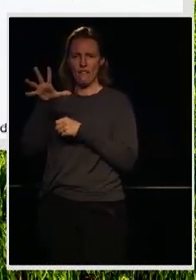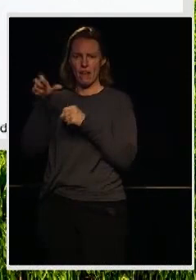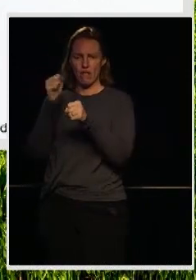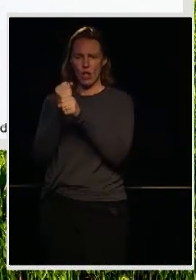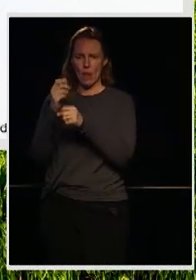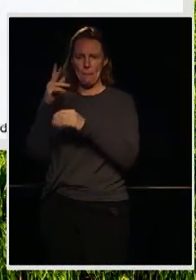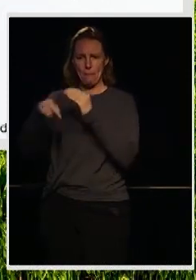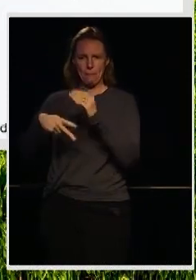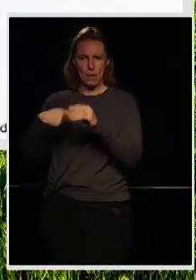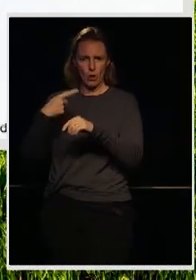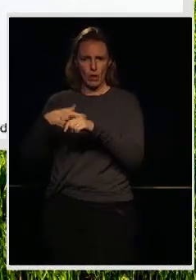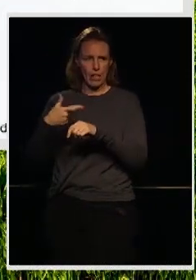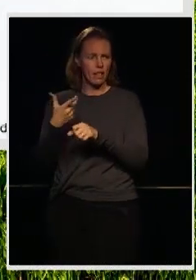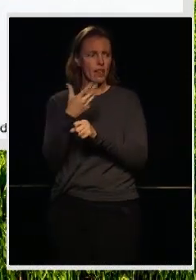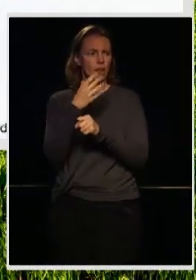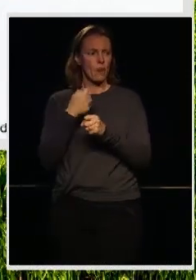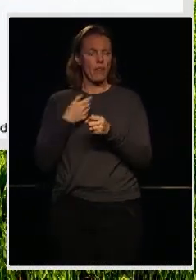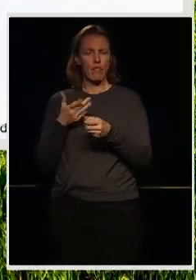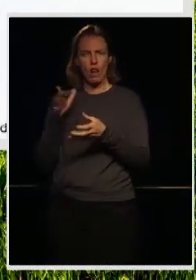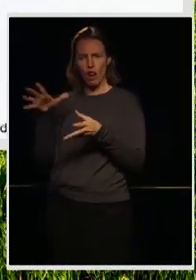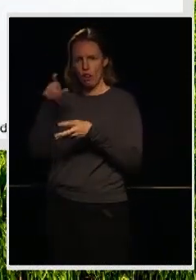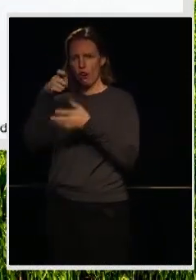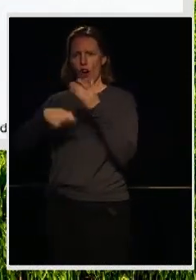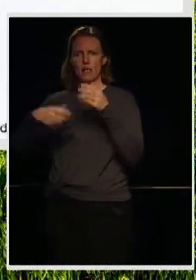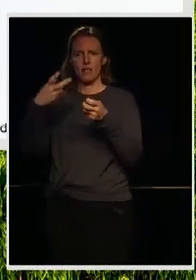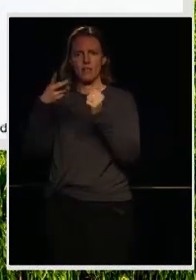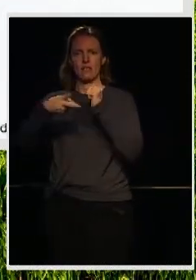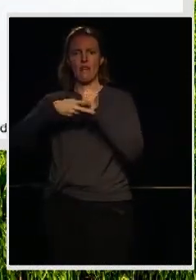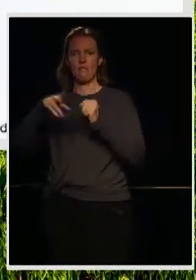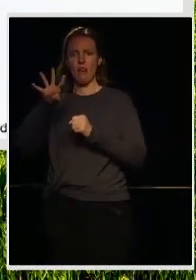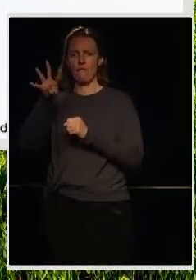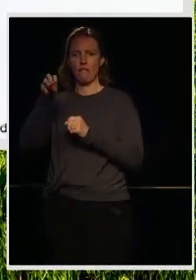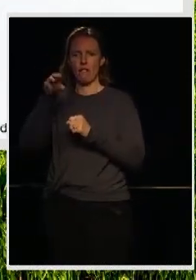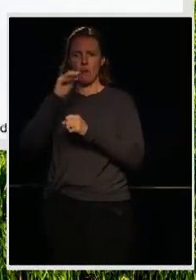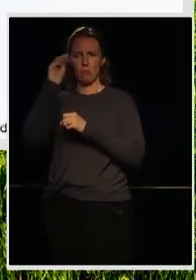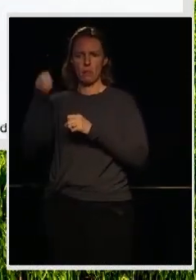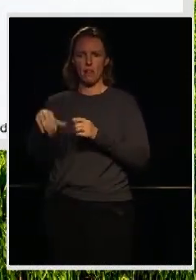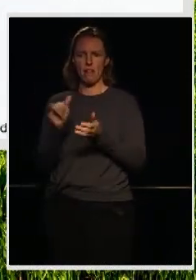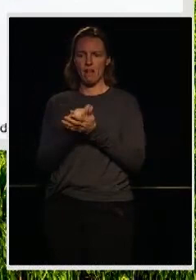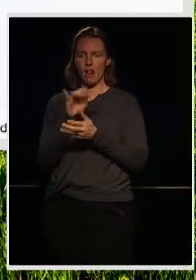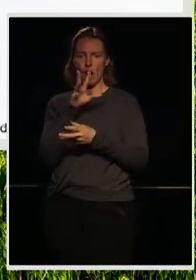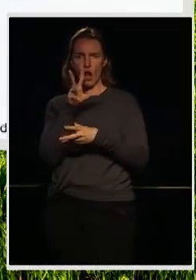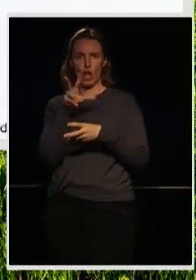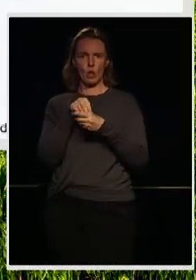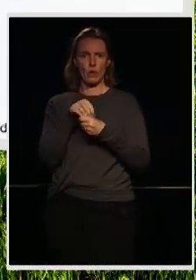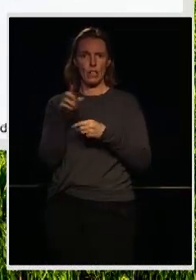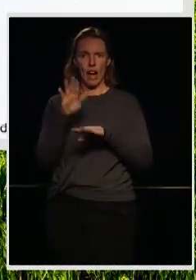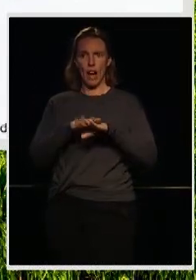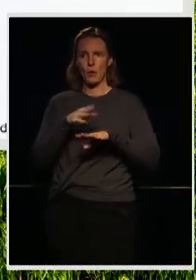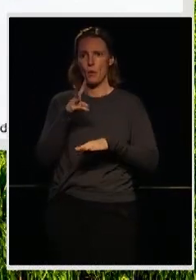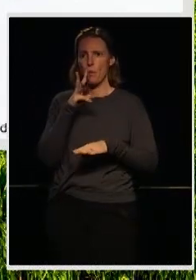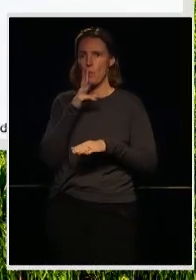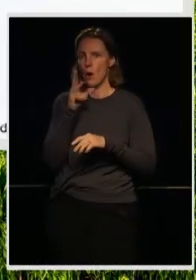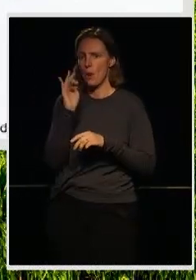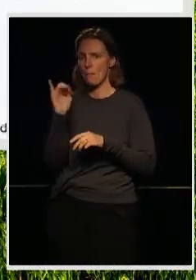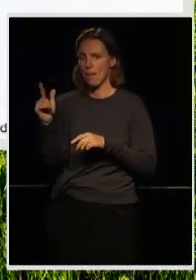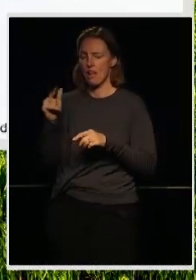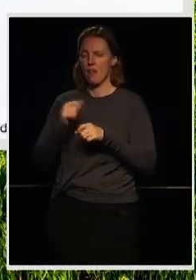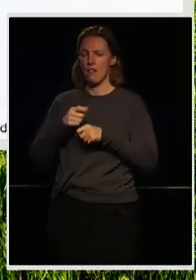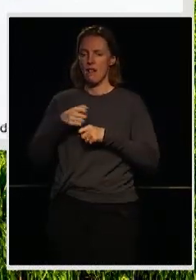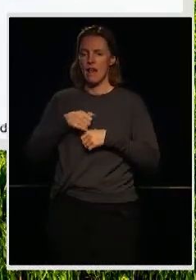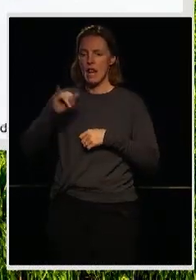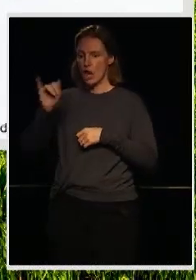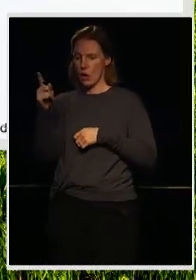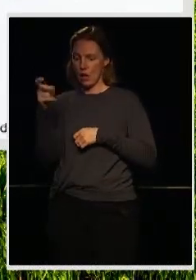period, with a total cost savings of 50%. That includes cost savings on your water bill, cost savings on irrigation